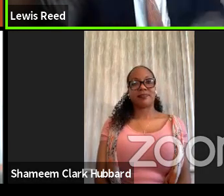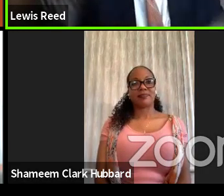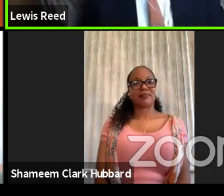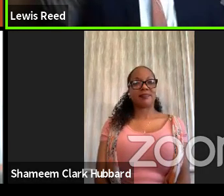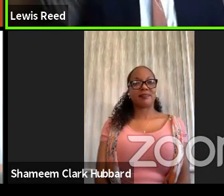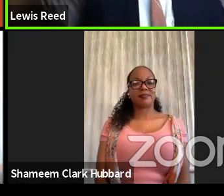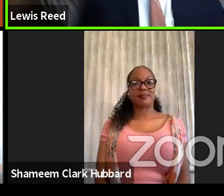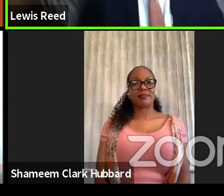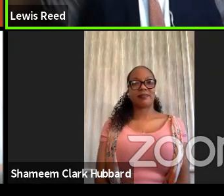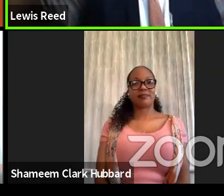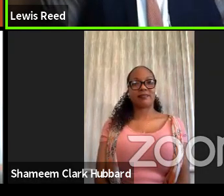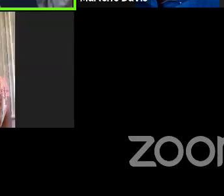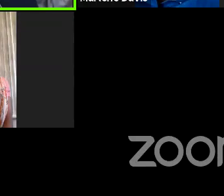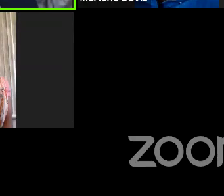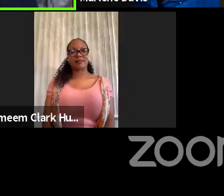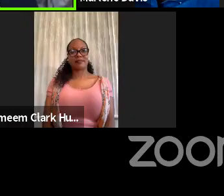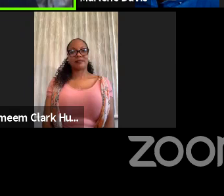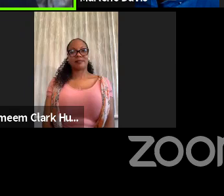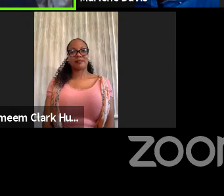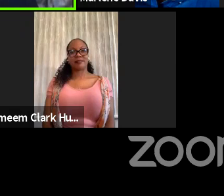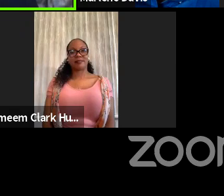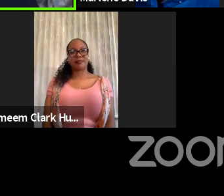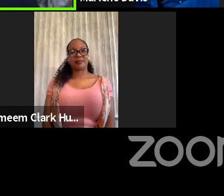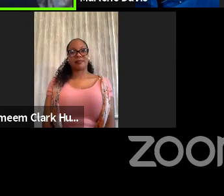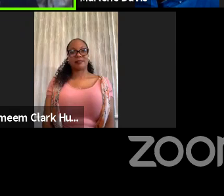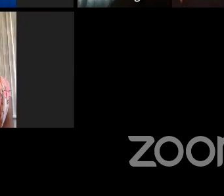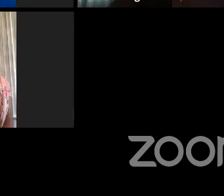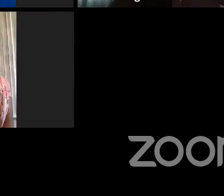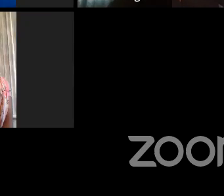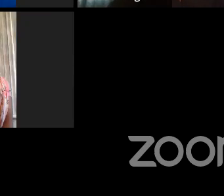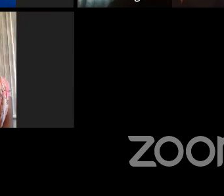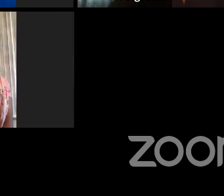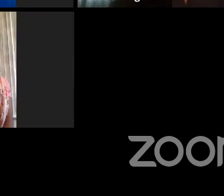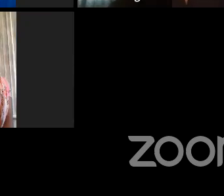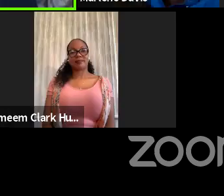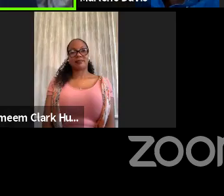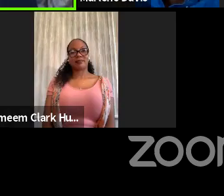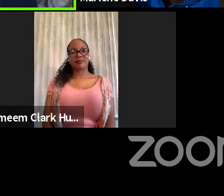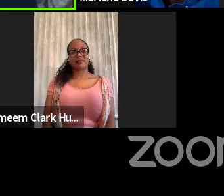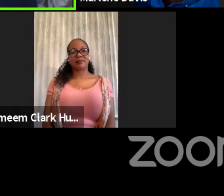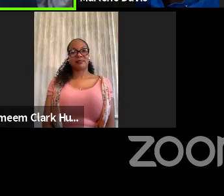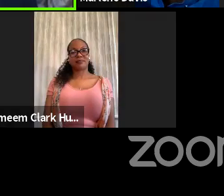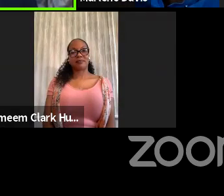are any questions or if you have any questions or comments from